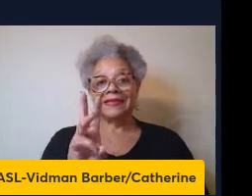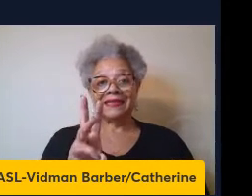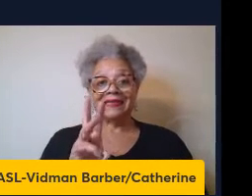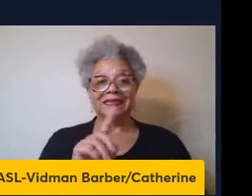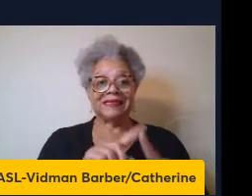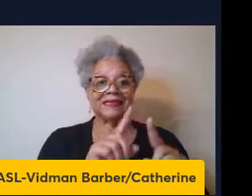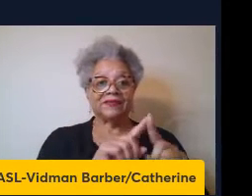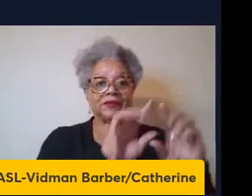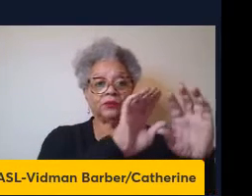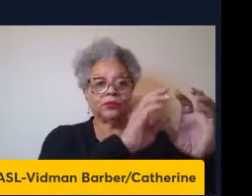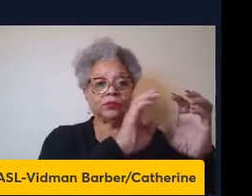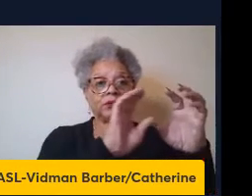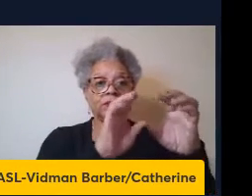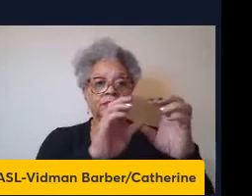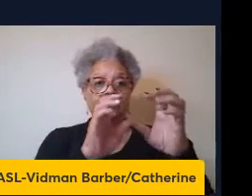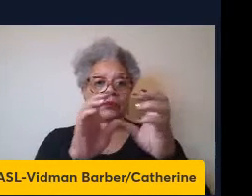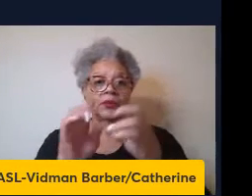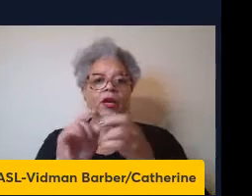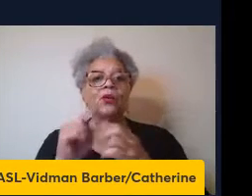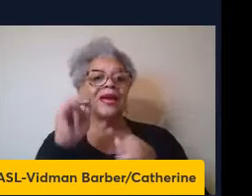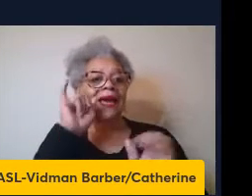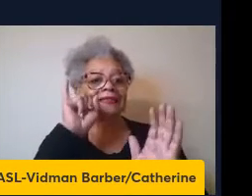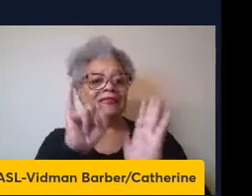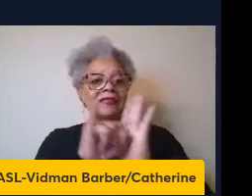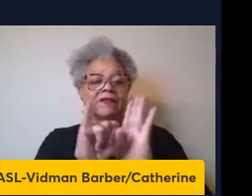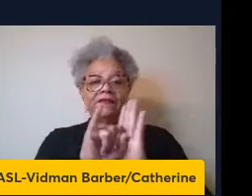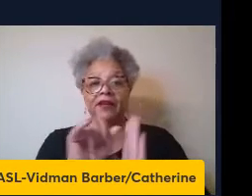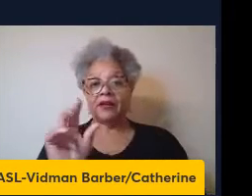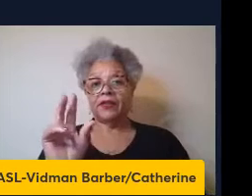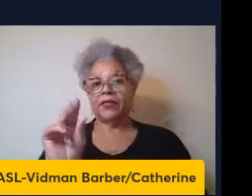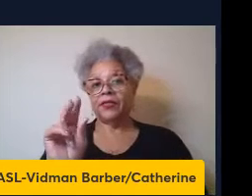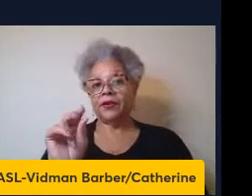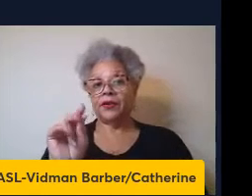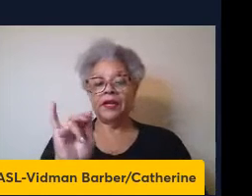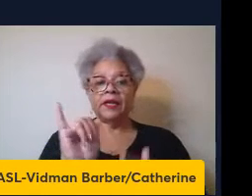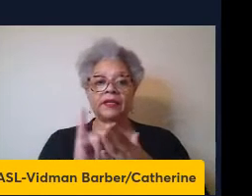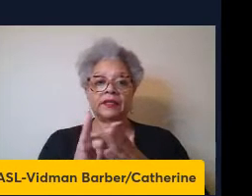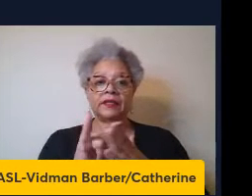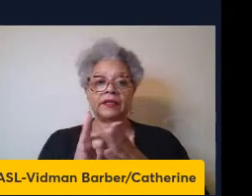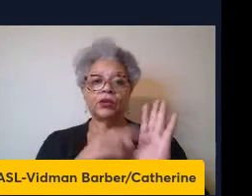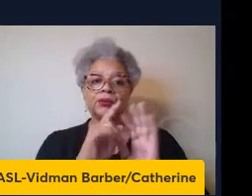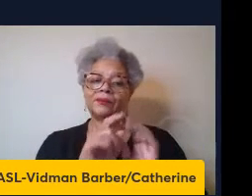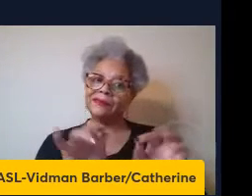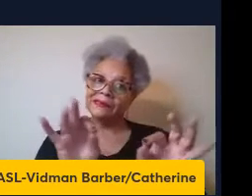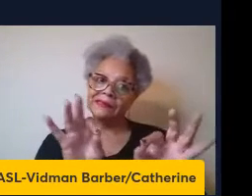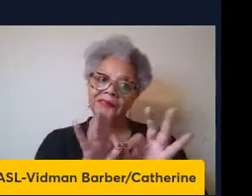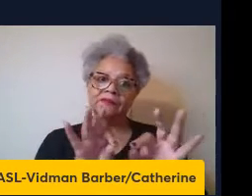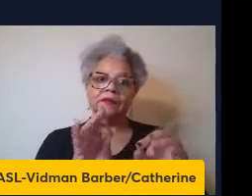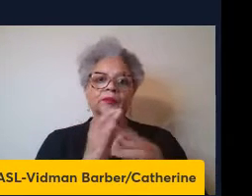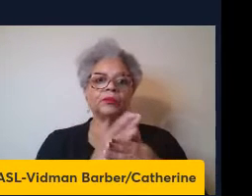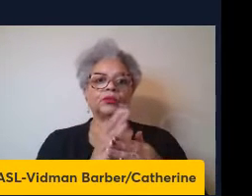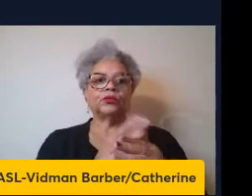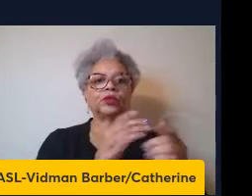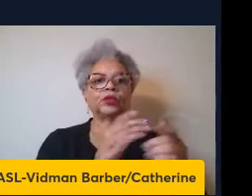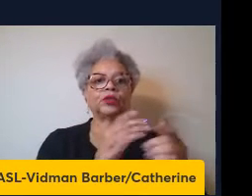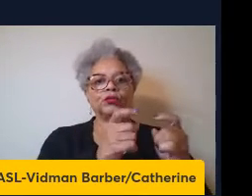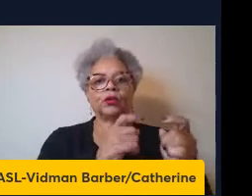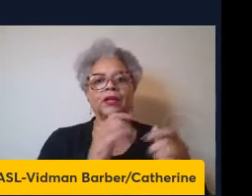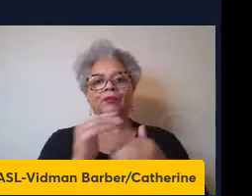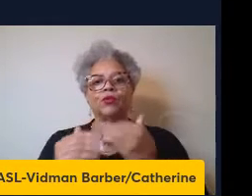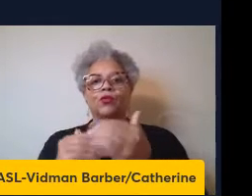and we identified 30 clusters that were statistically significant between controllers and progressors.